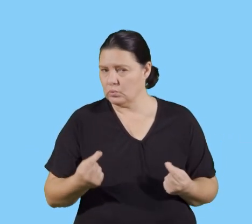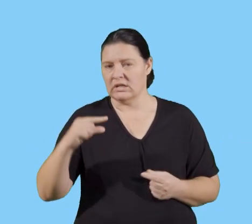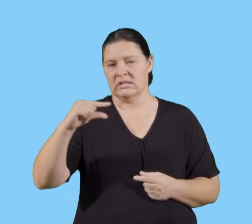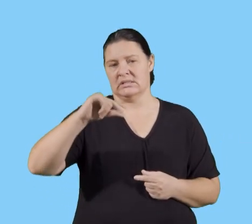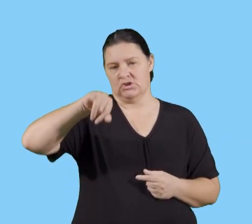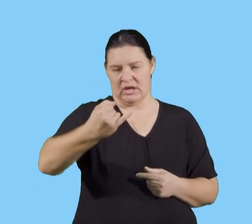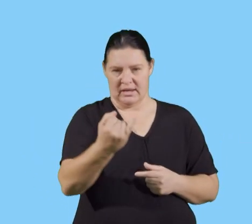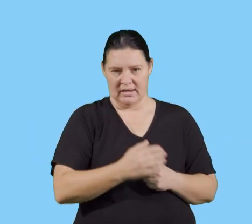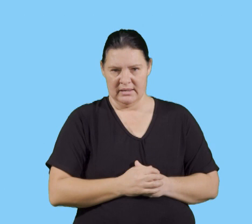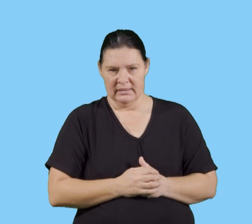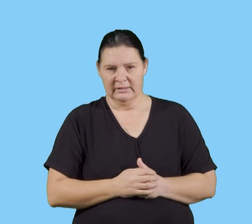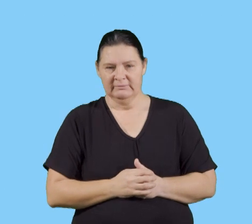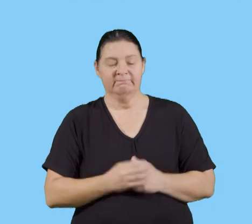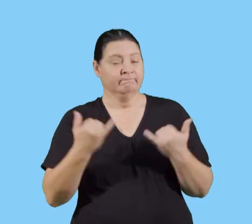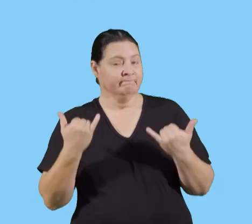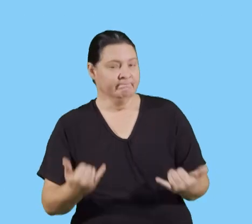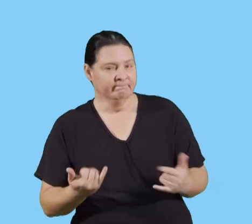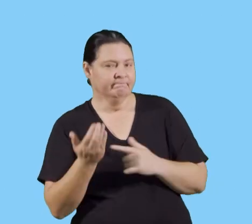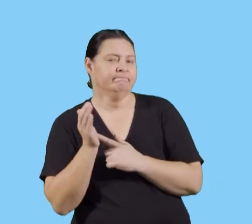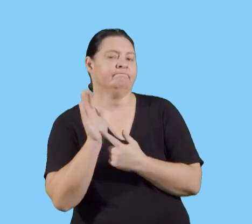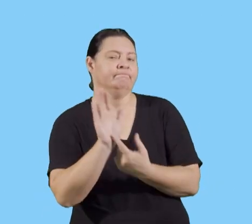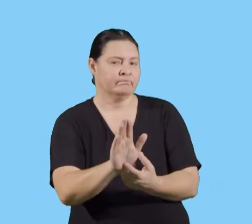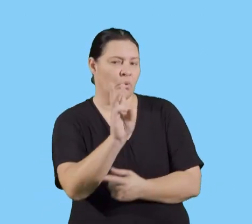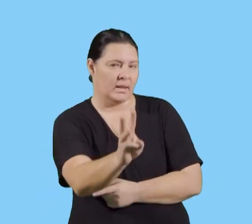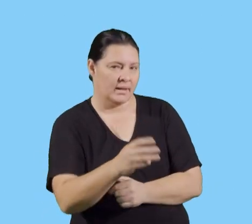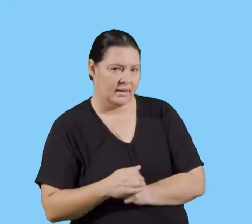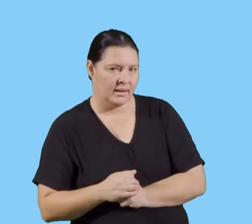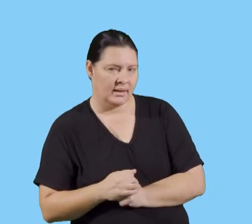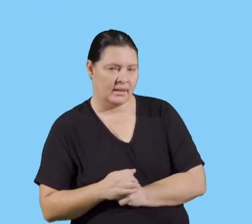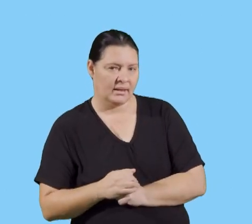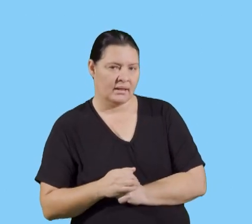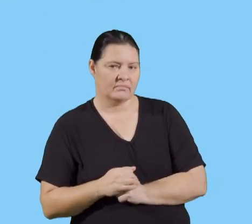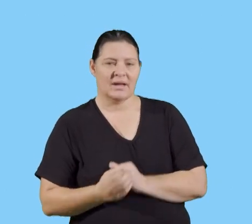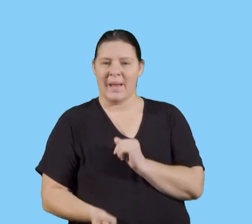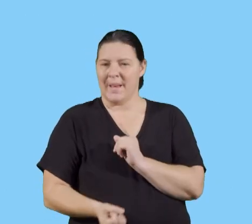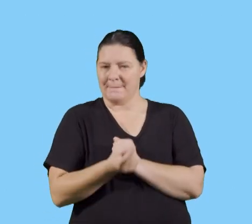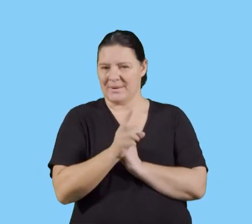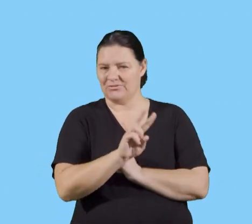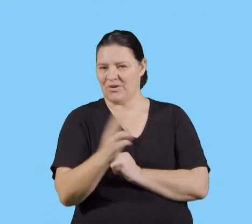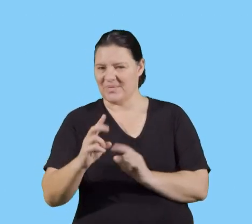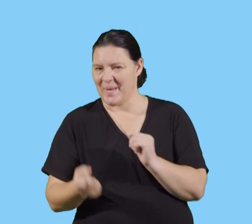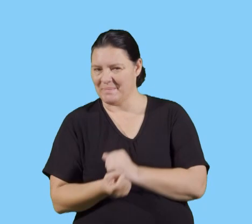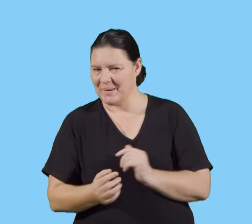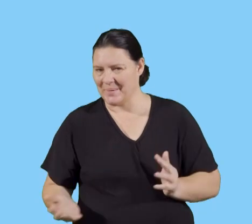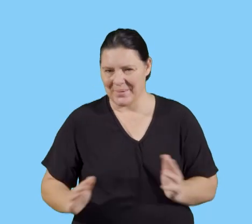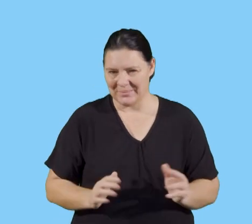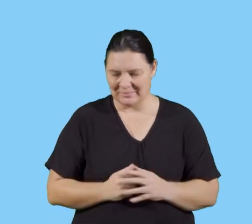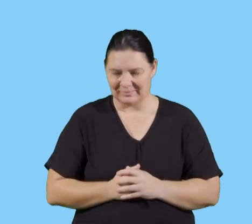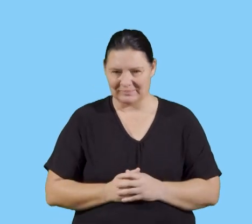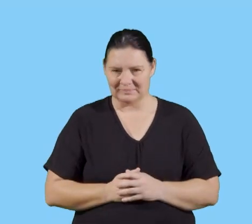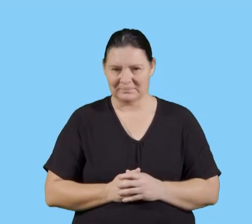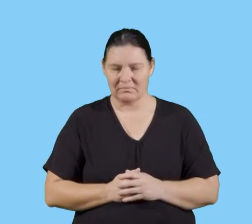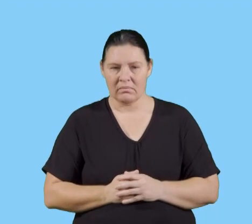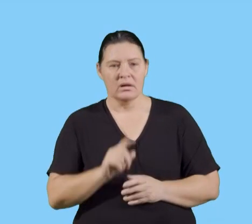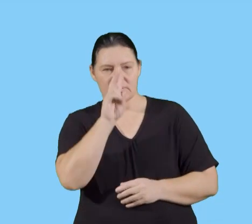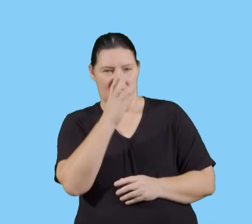journal. So in this session, I will show you how to make such transfers. Let us see, we